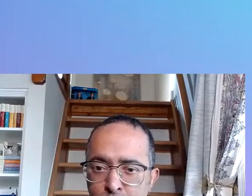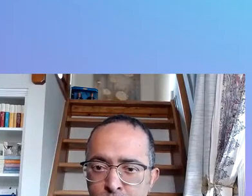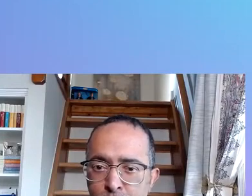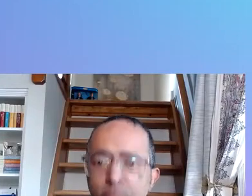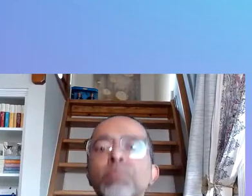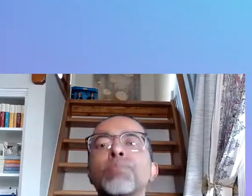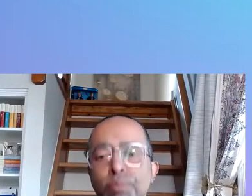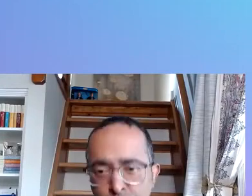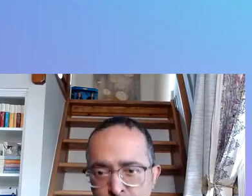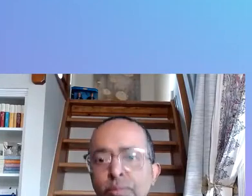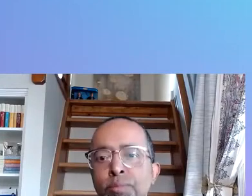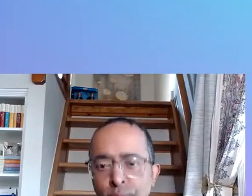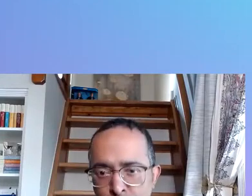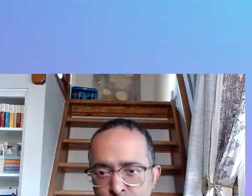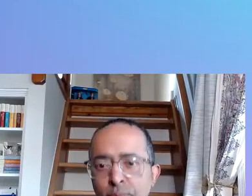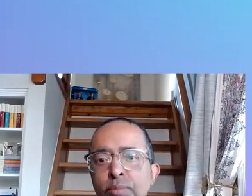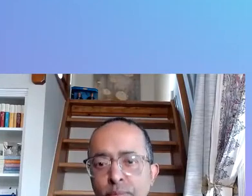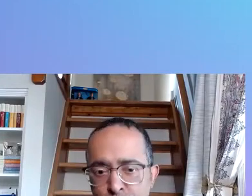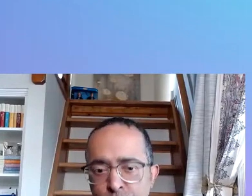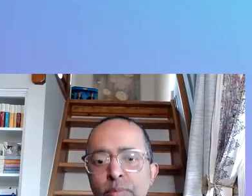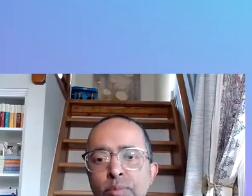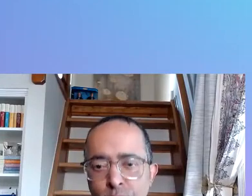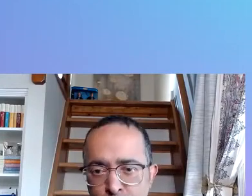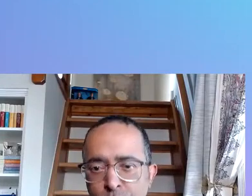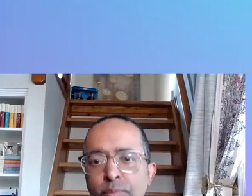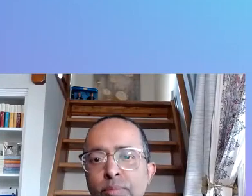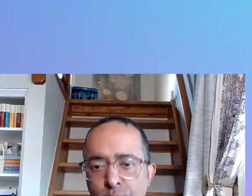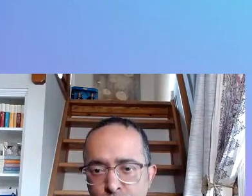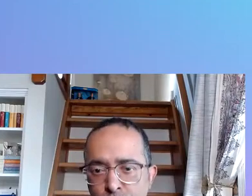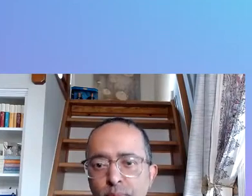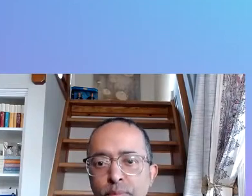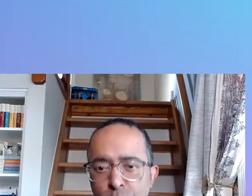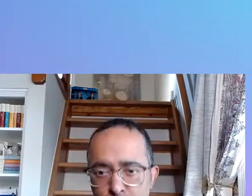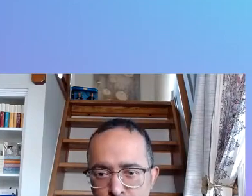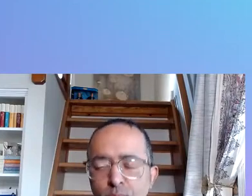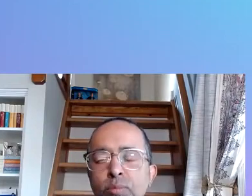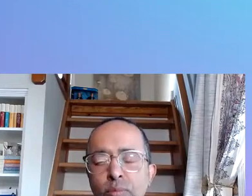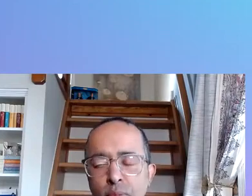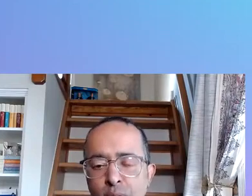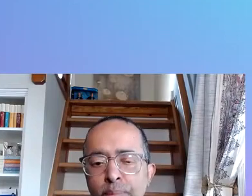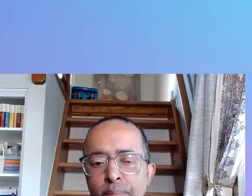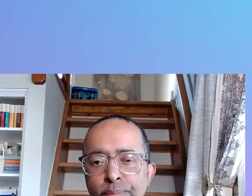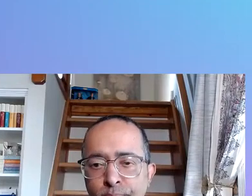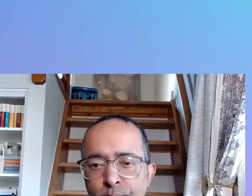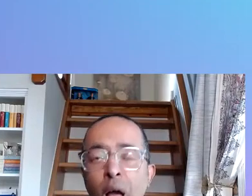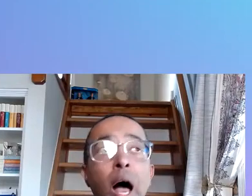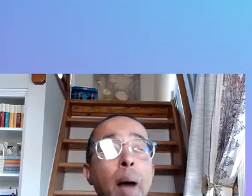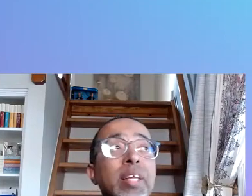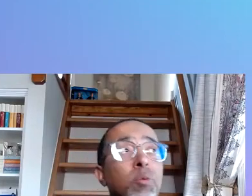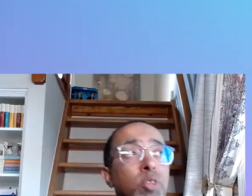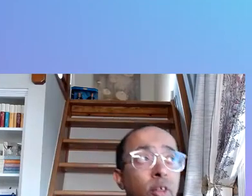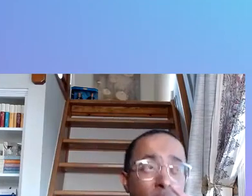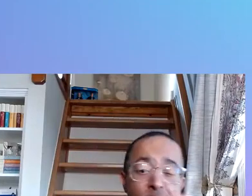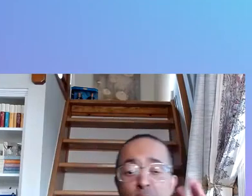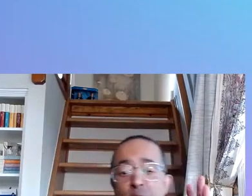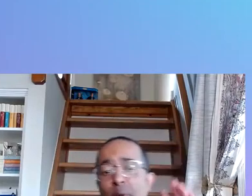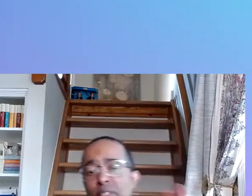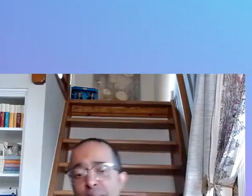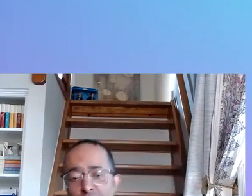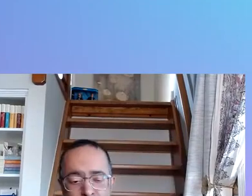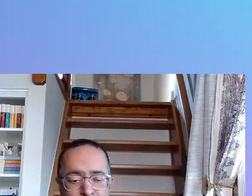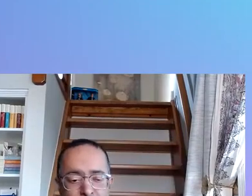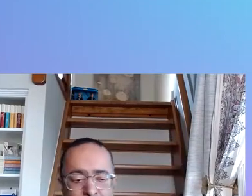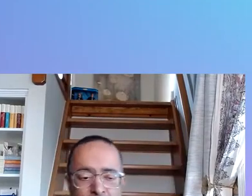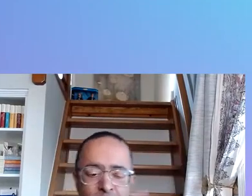bad faith and you can't just opt out, right? So it's kind of a different scenario, but yeah. I mean, the other thing I